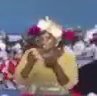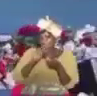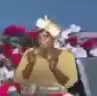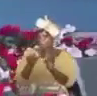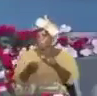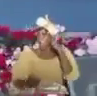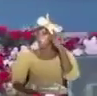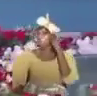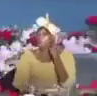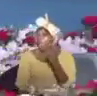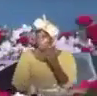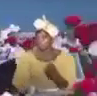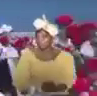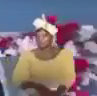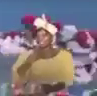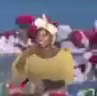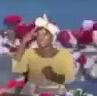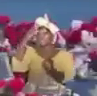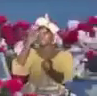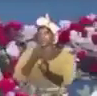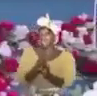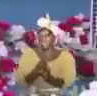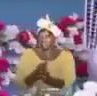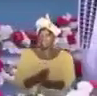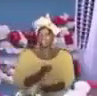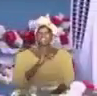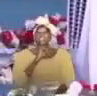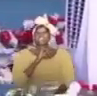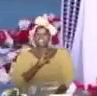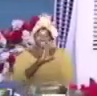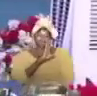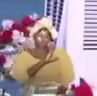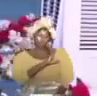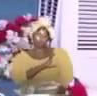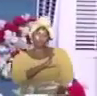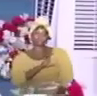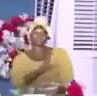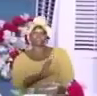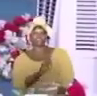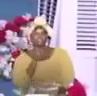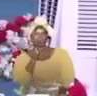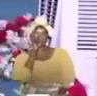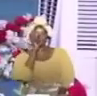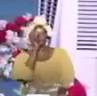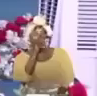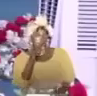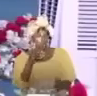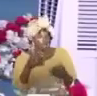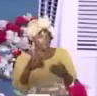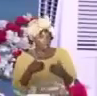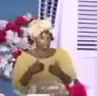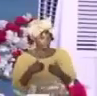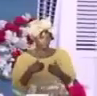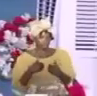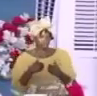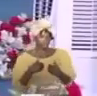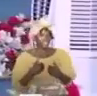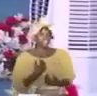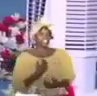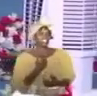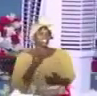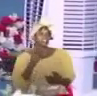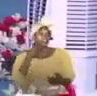one, faith is the confidence you have, the depth of conviction that you